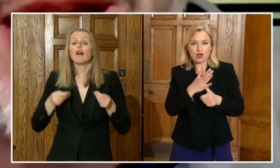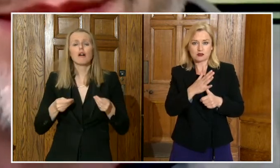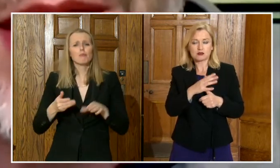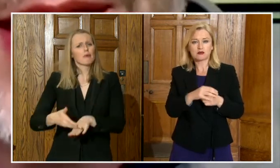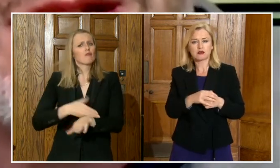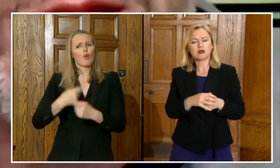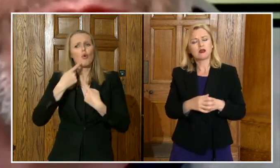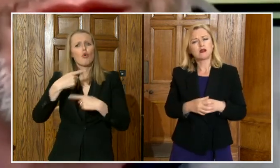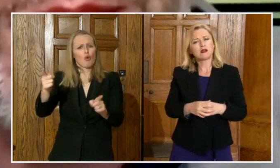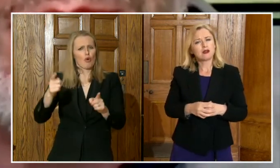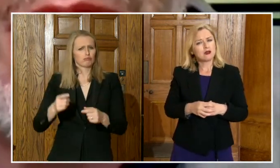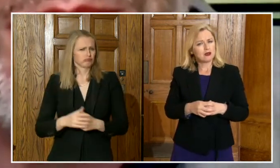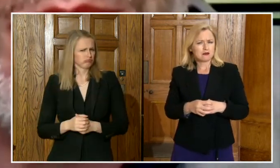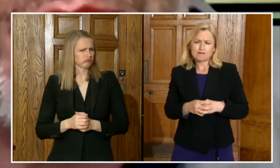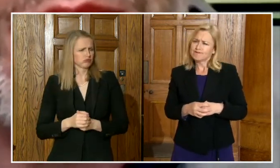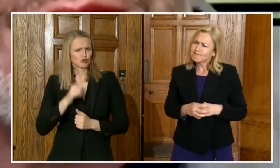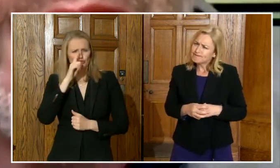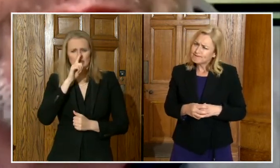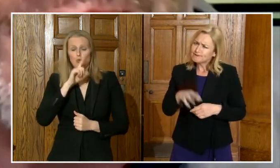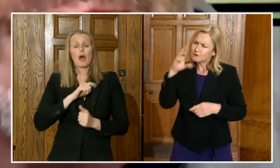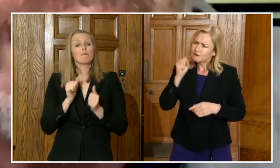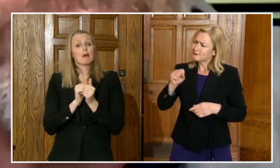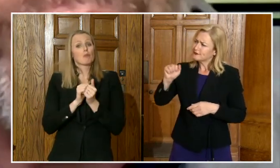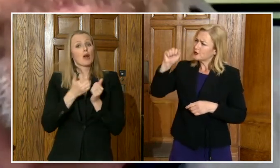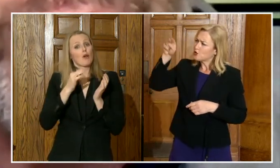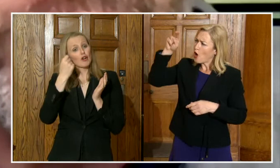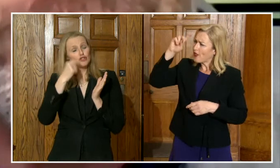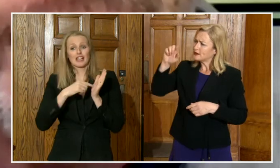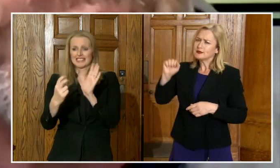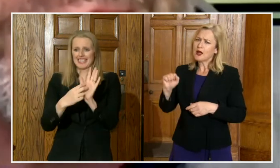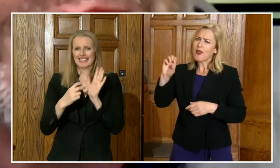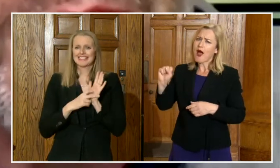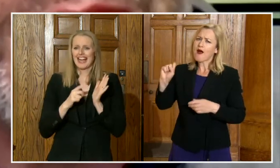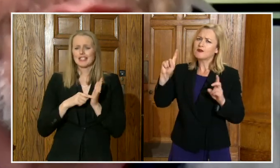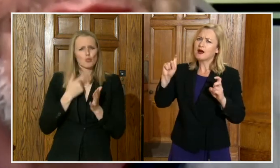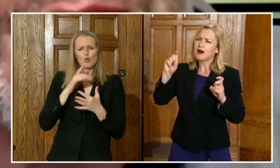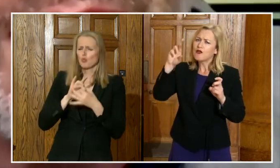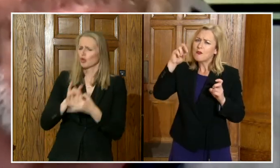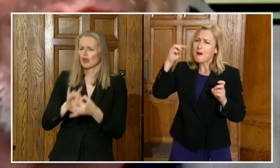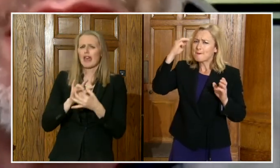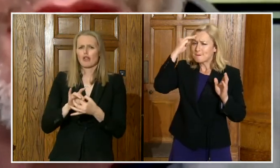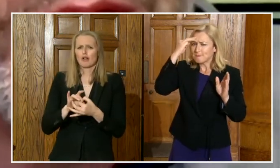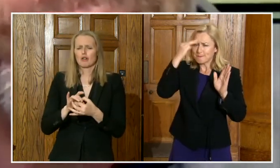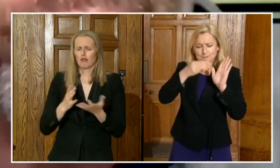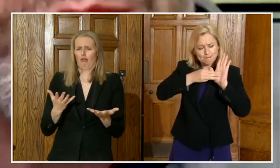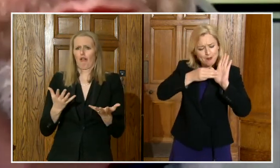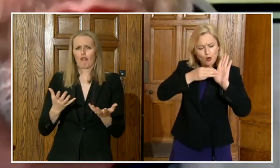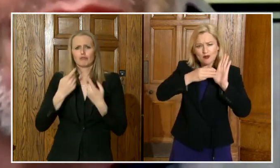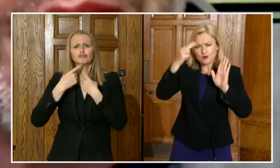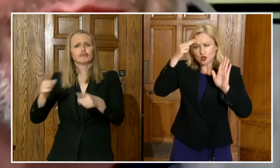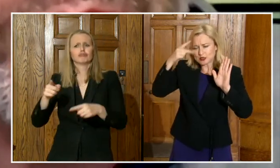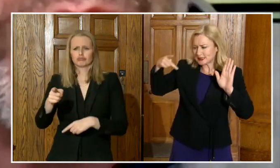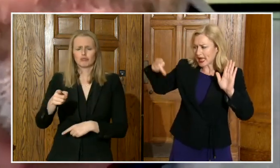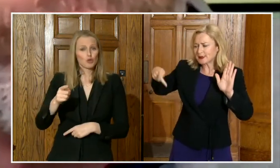in any way against the spirit of the Memorandum of Understanding that's been signed, and would you have expected to have seen that in advance? And I